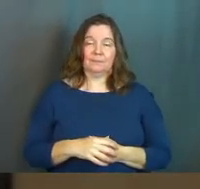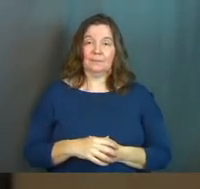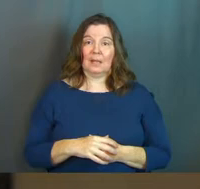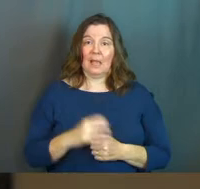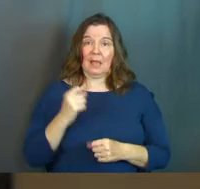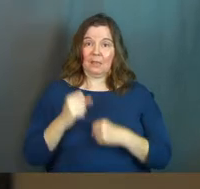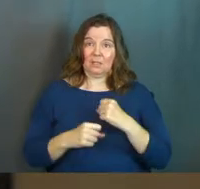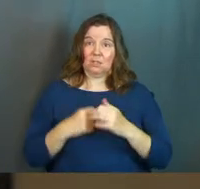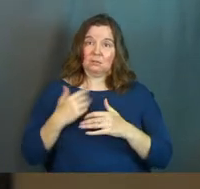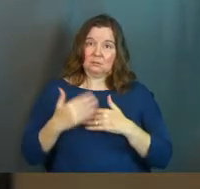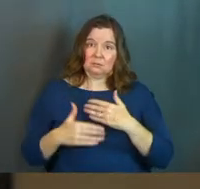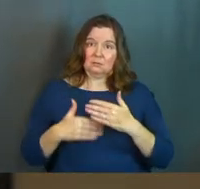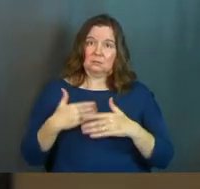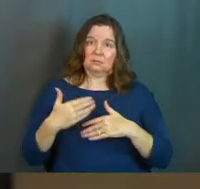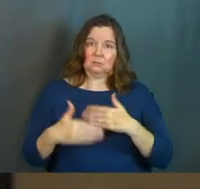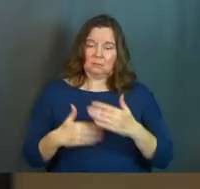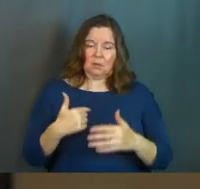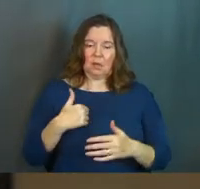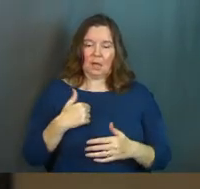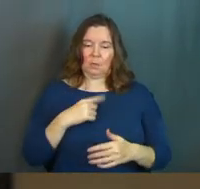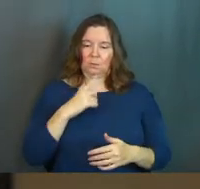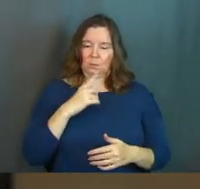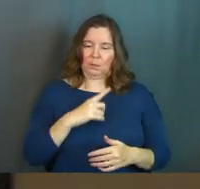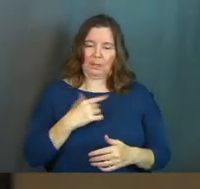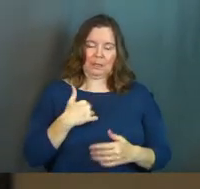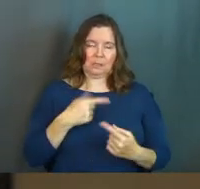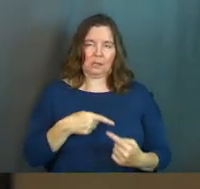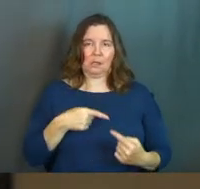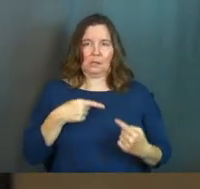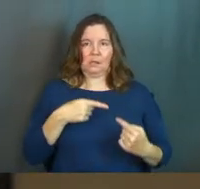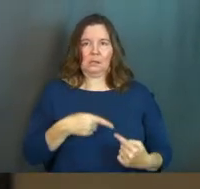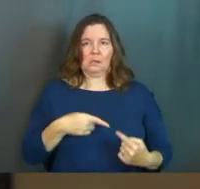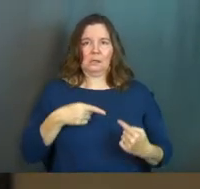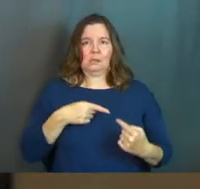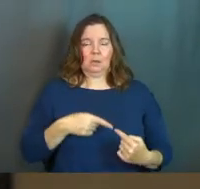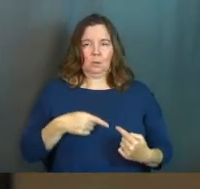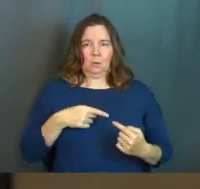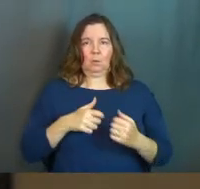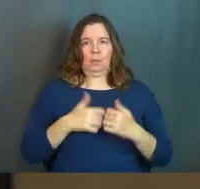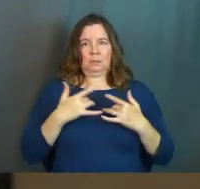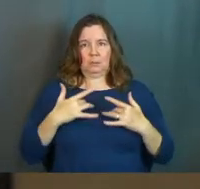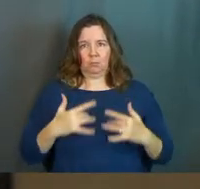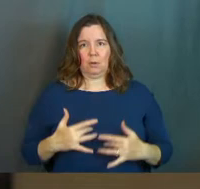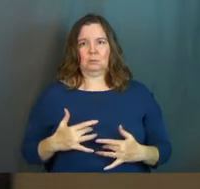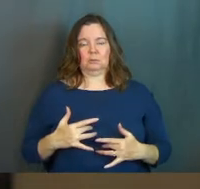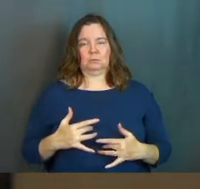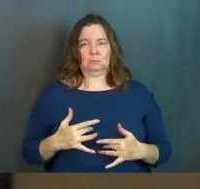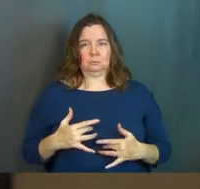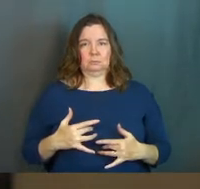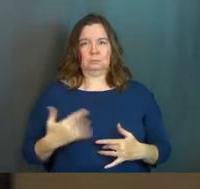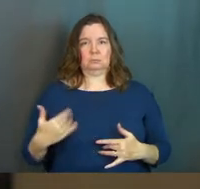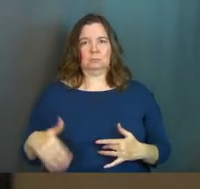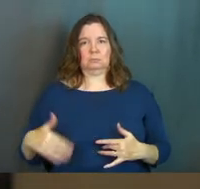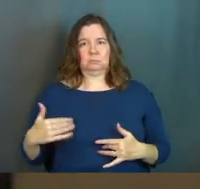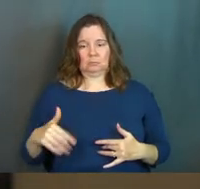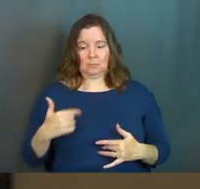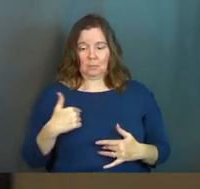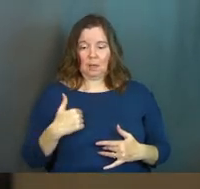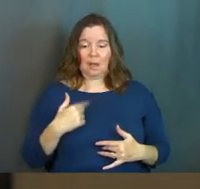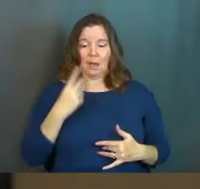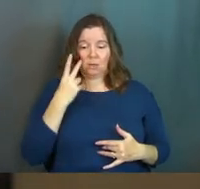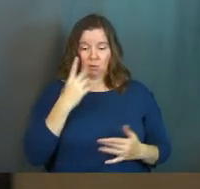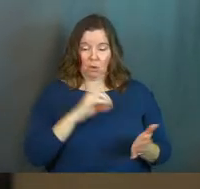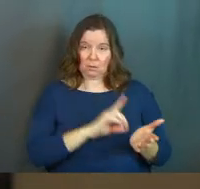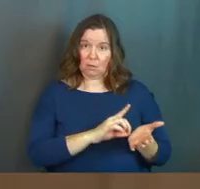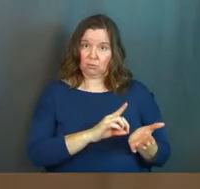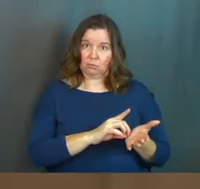As years went by, I was really struggling with depression. I did see